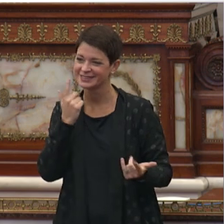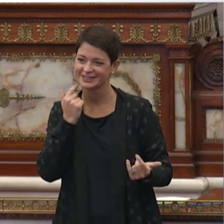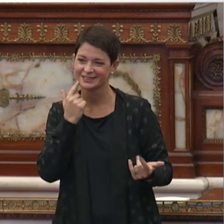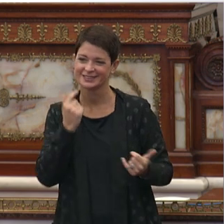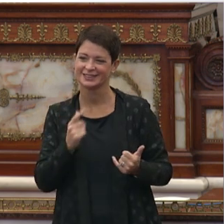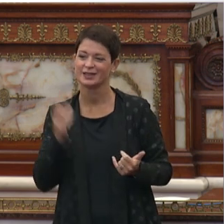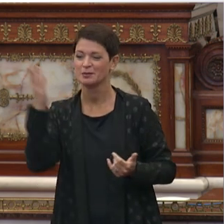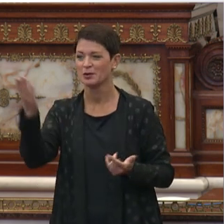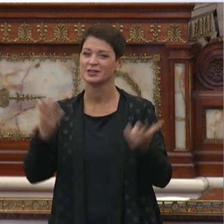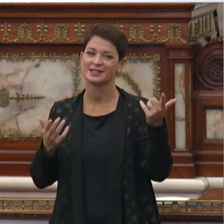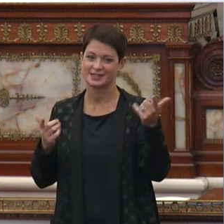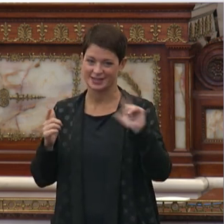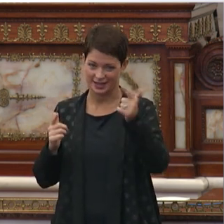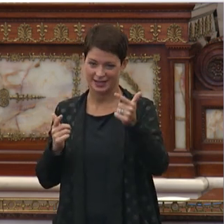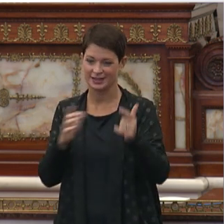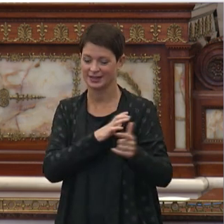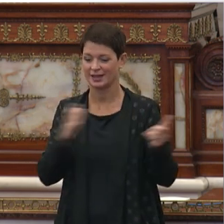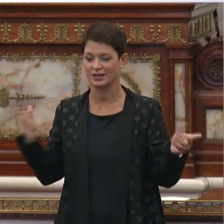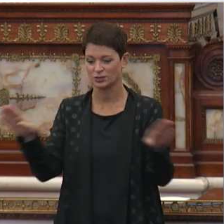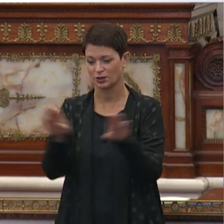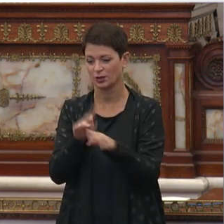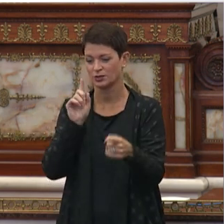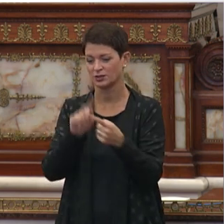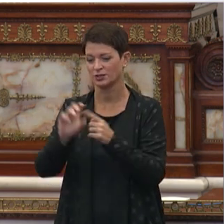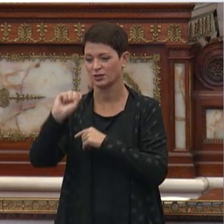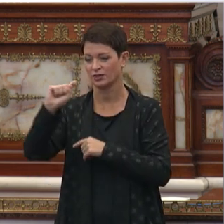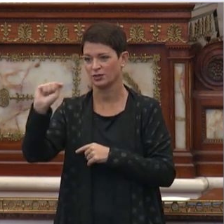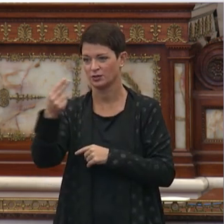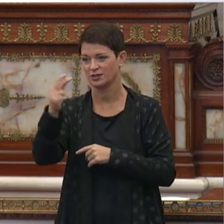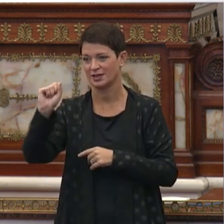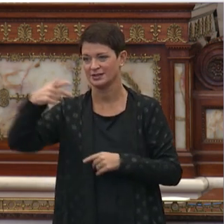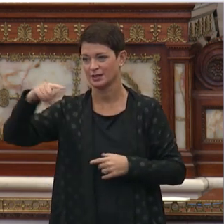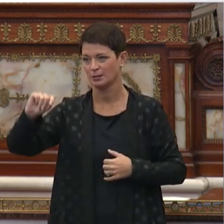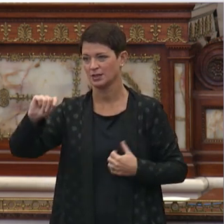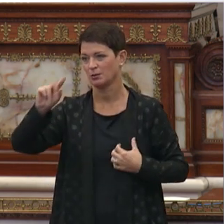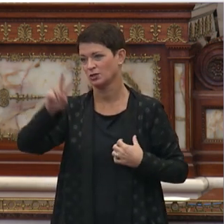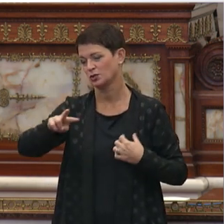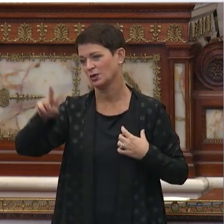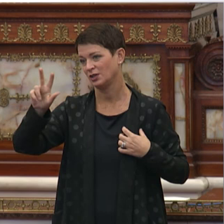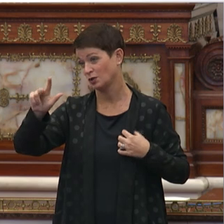Second. It's been moved and second that council stand adjourned until Thursday, September